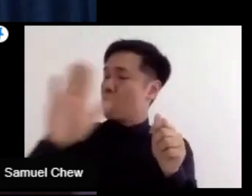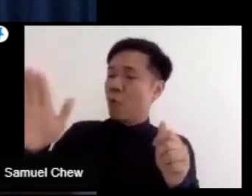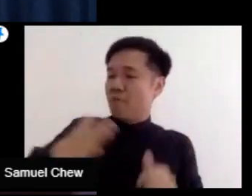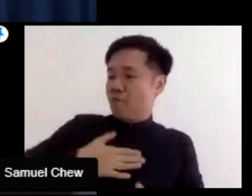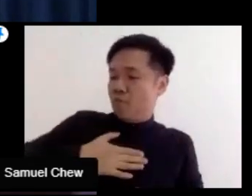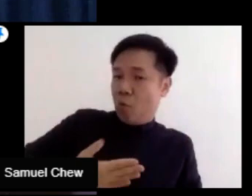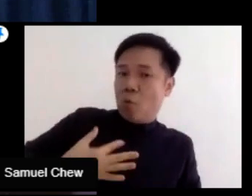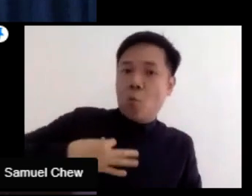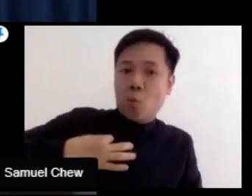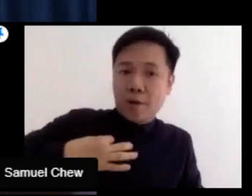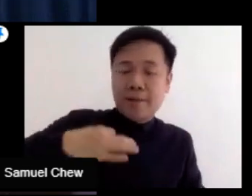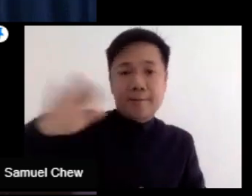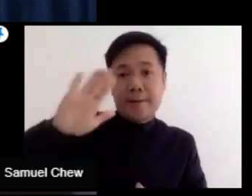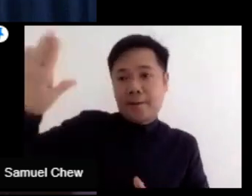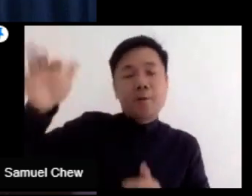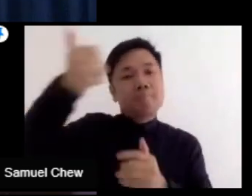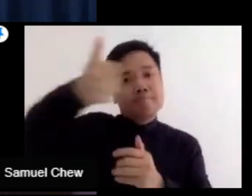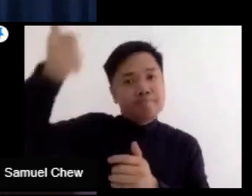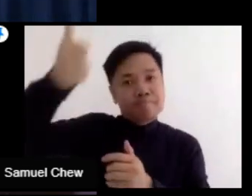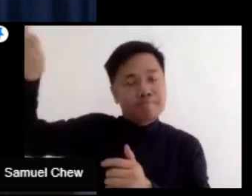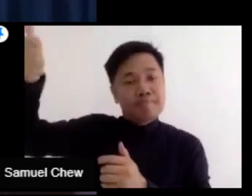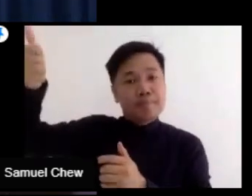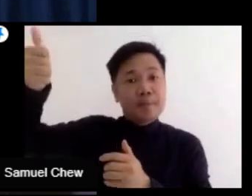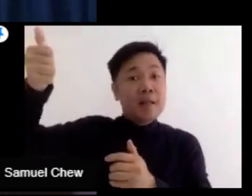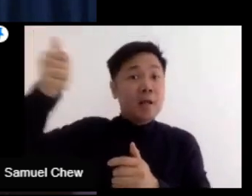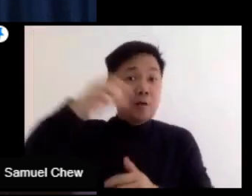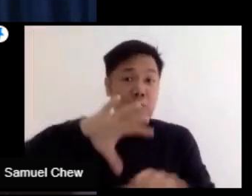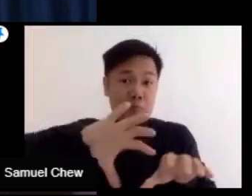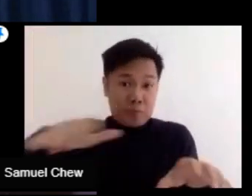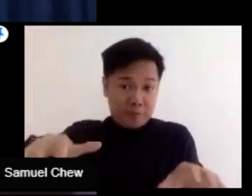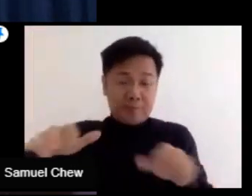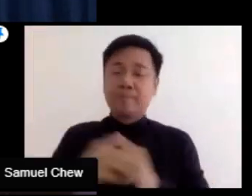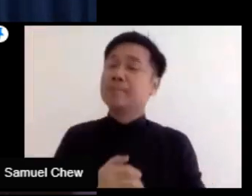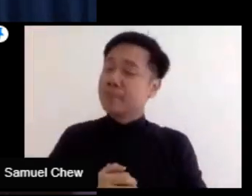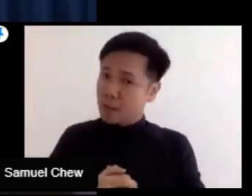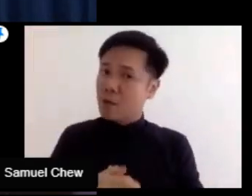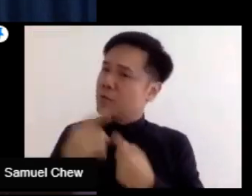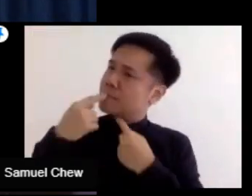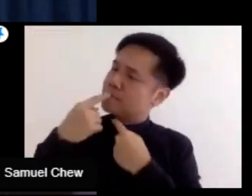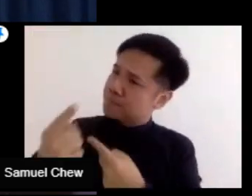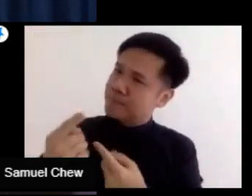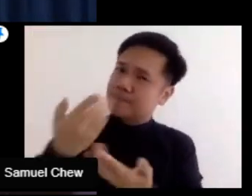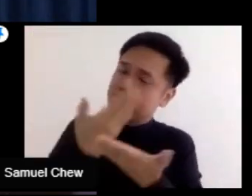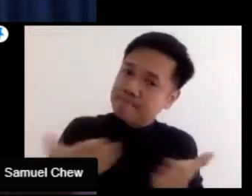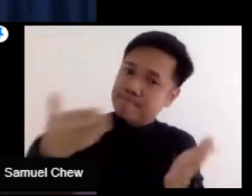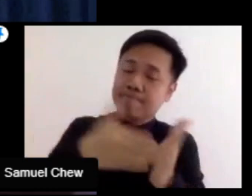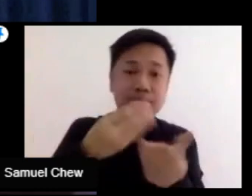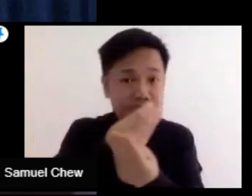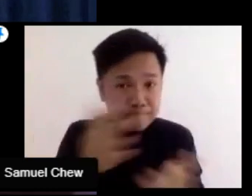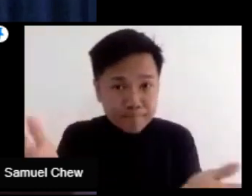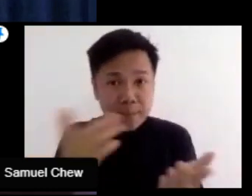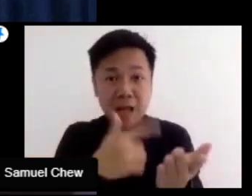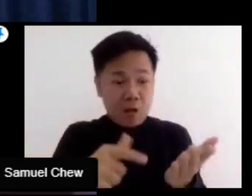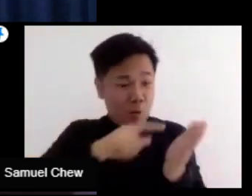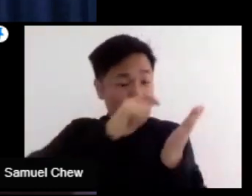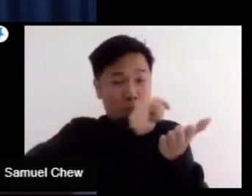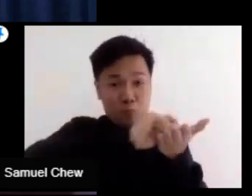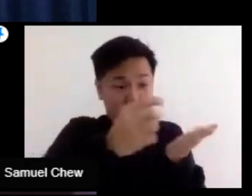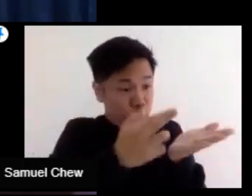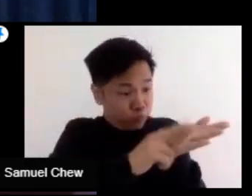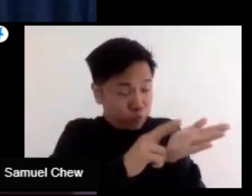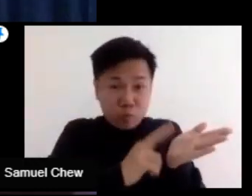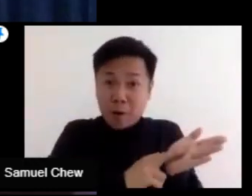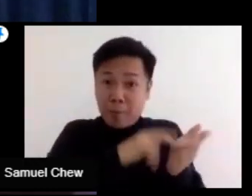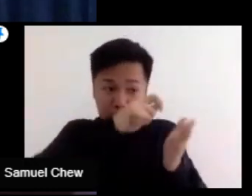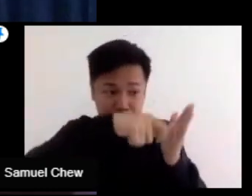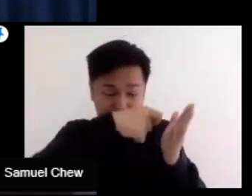leadership. We reiterate any reviewing, monitoring, and reporting of indicator frameworks